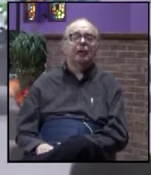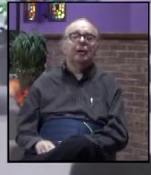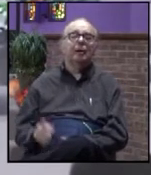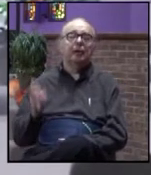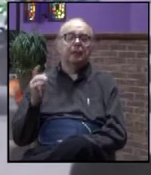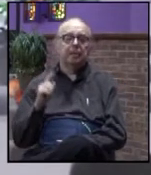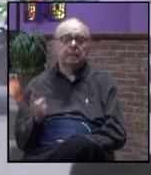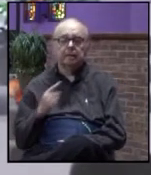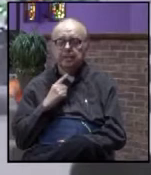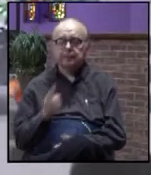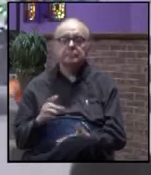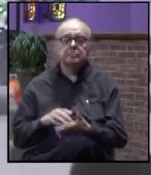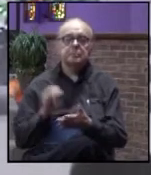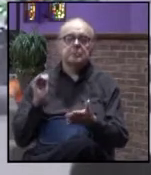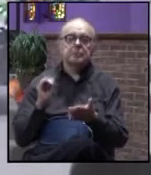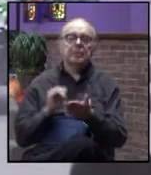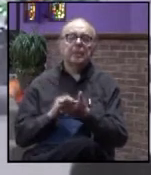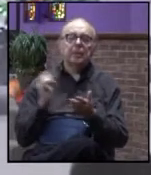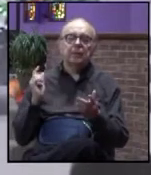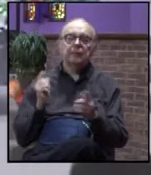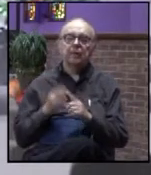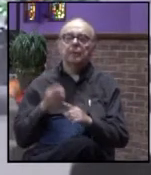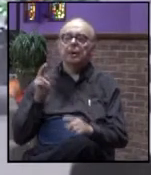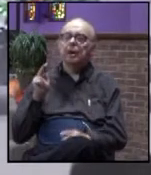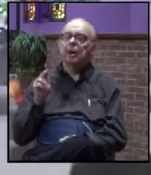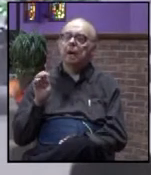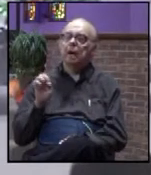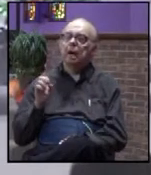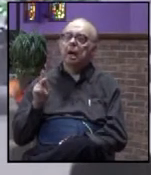Well, they said they learned that from their Paul.